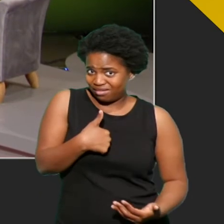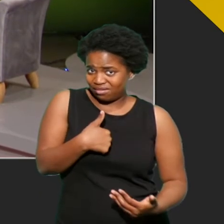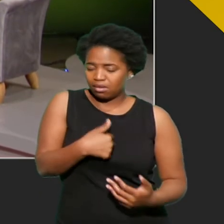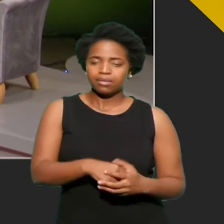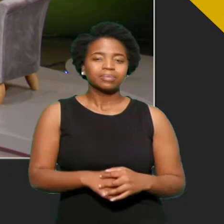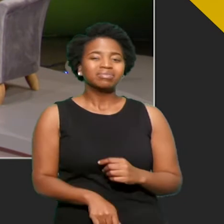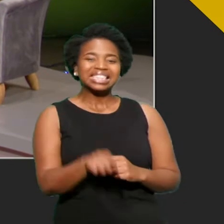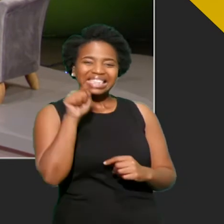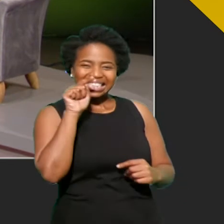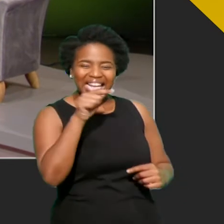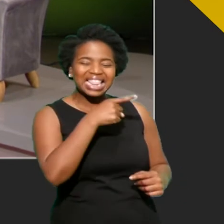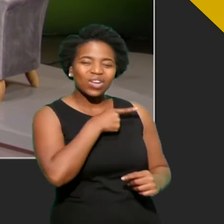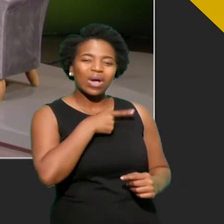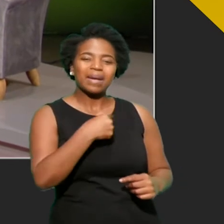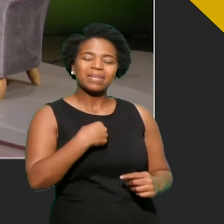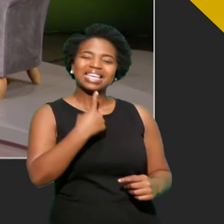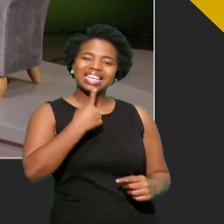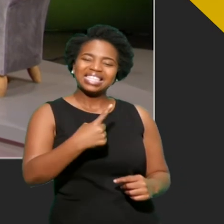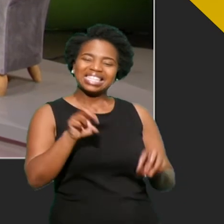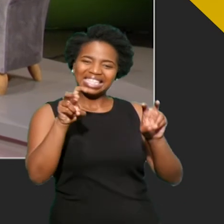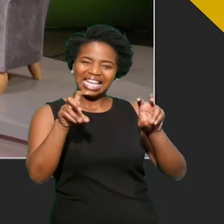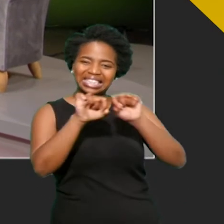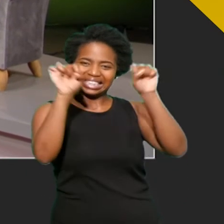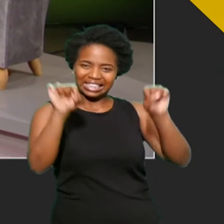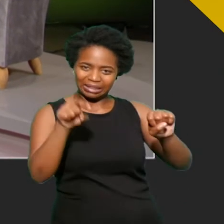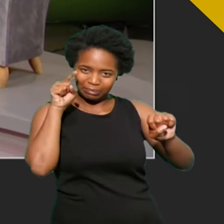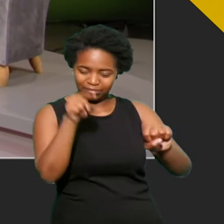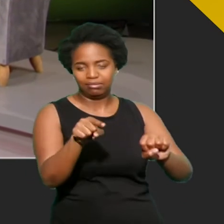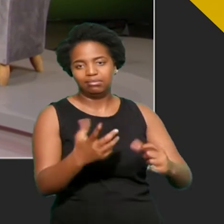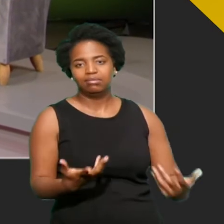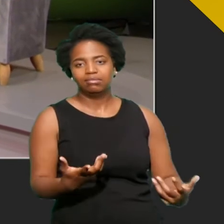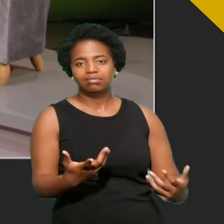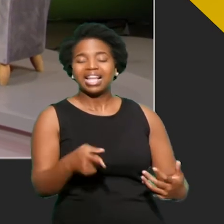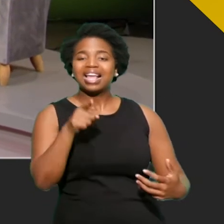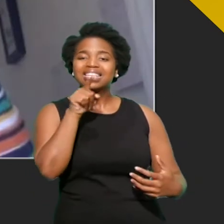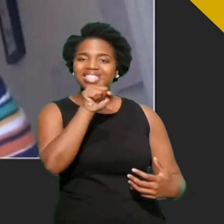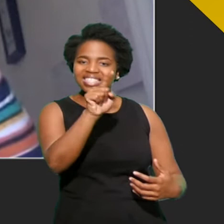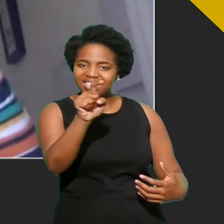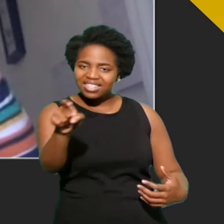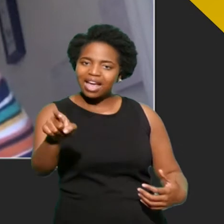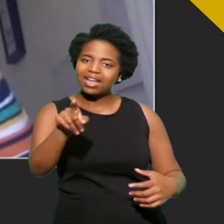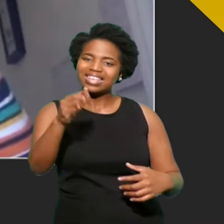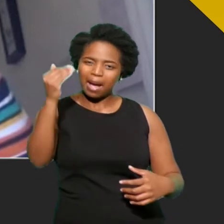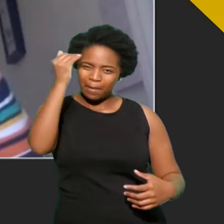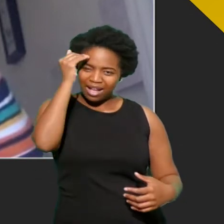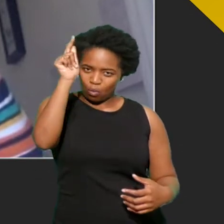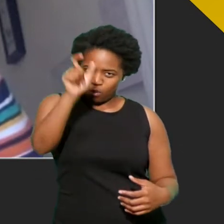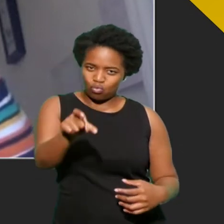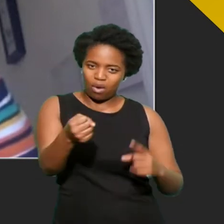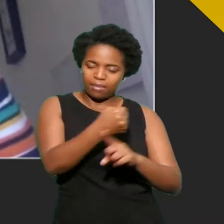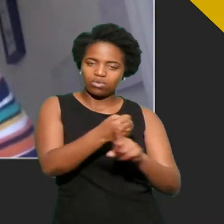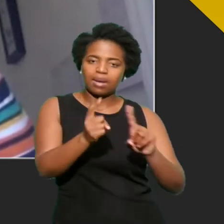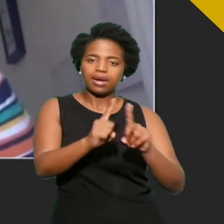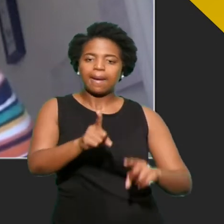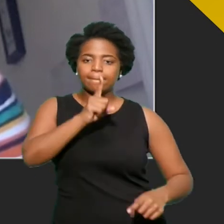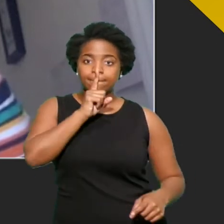important. That's exactly why I started off by saying we create the environment for the perpetration to continue. When we have a saying that